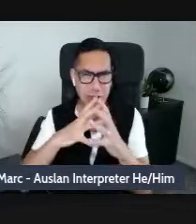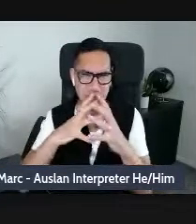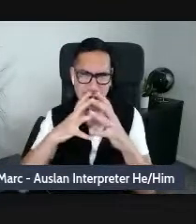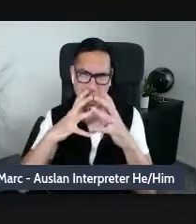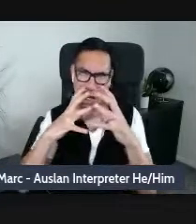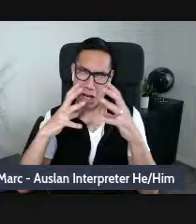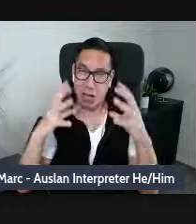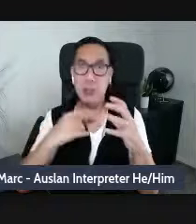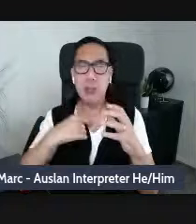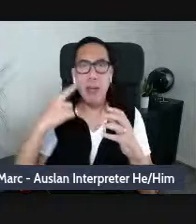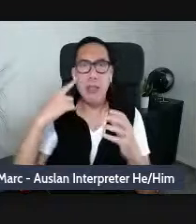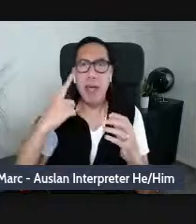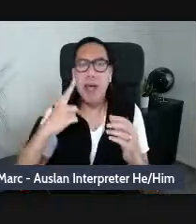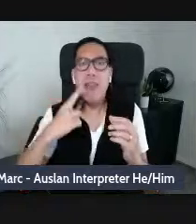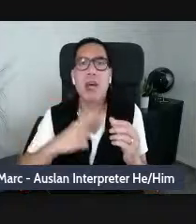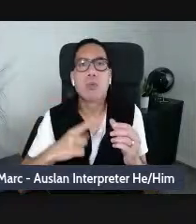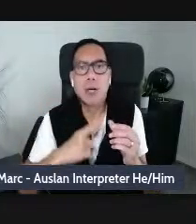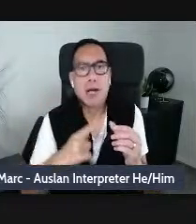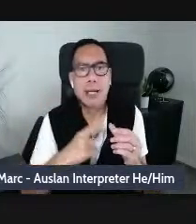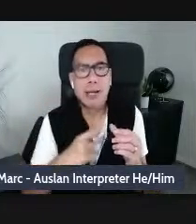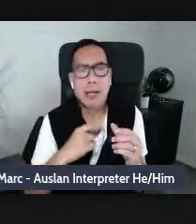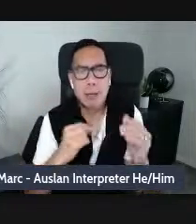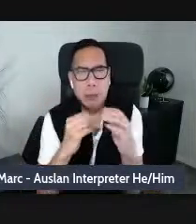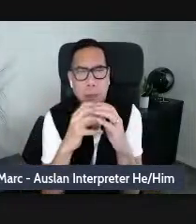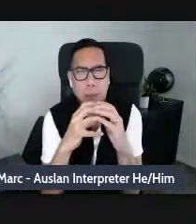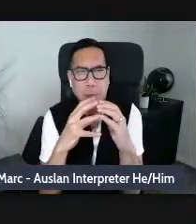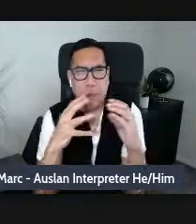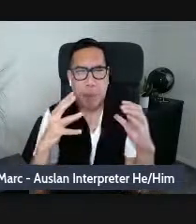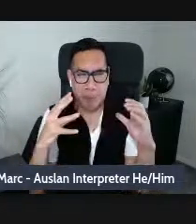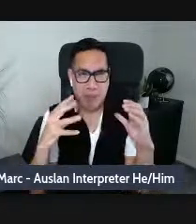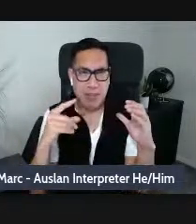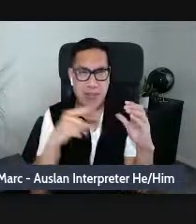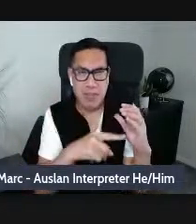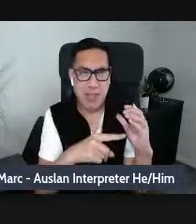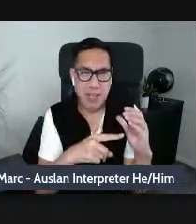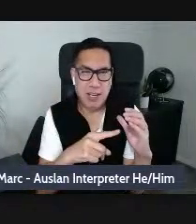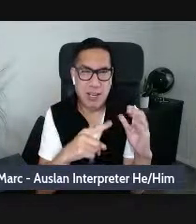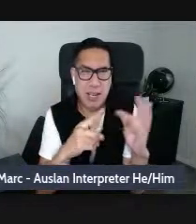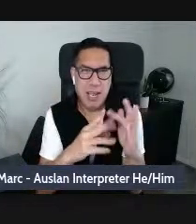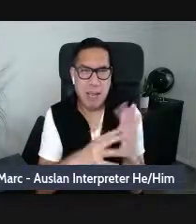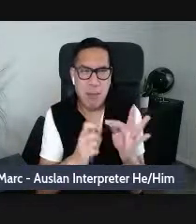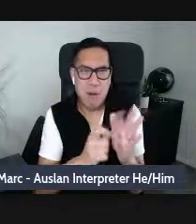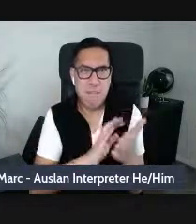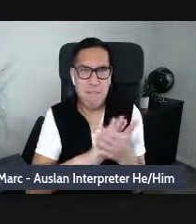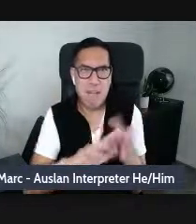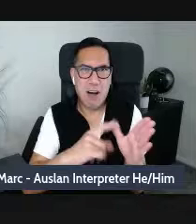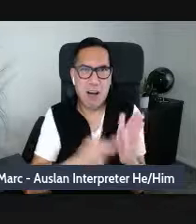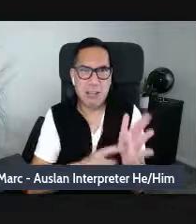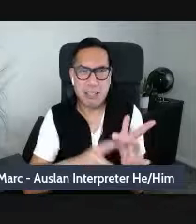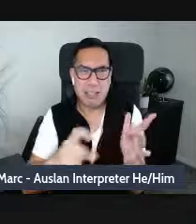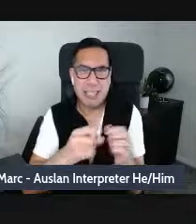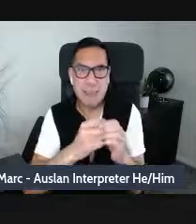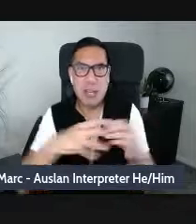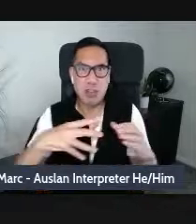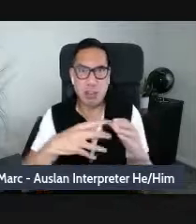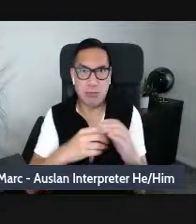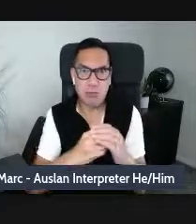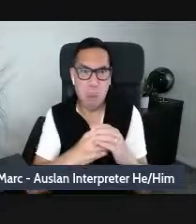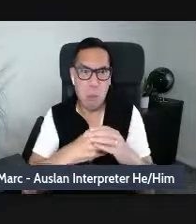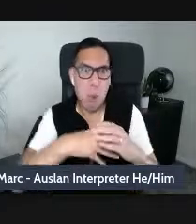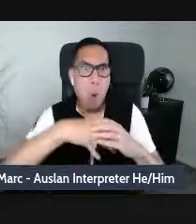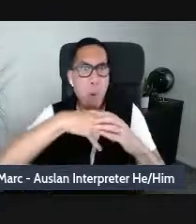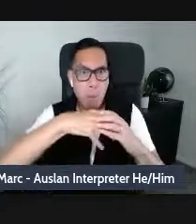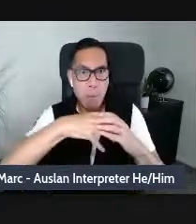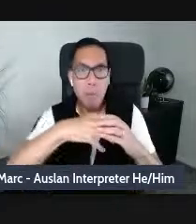of what is driving this early infarct expansion. And so where my